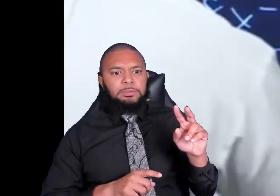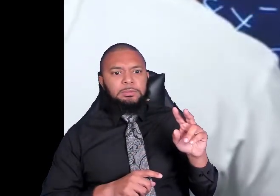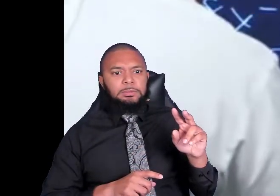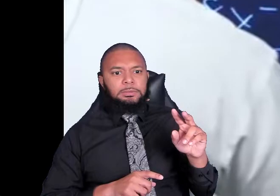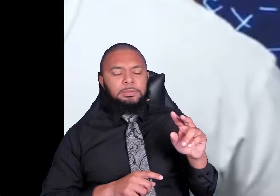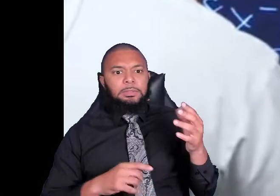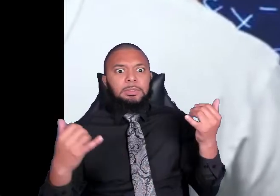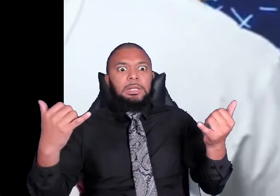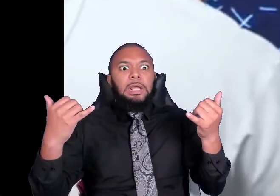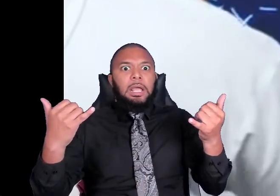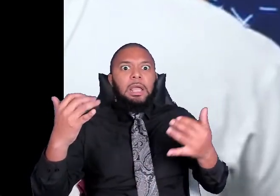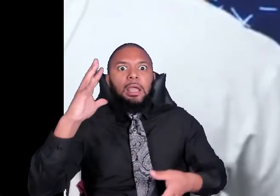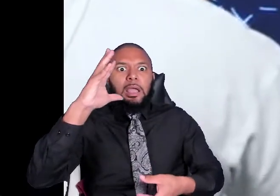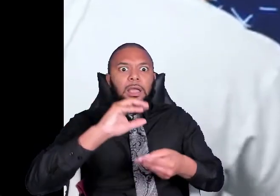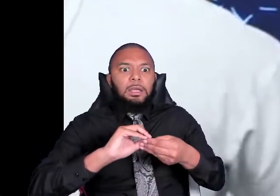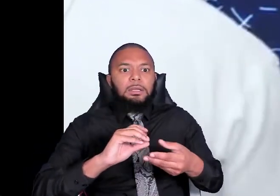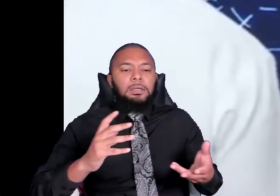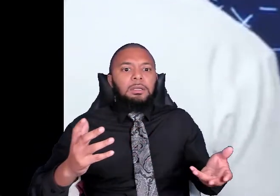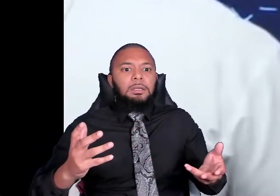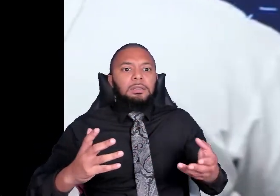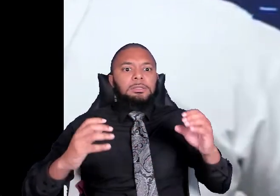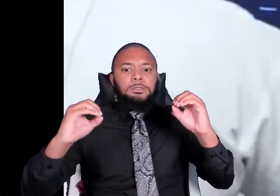And now when I add them together,